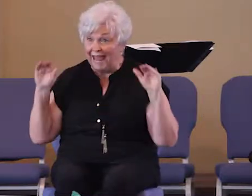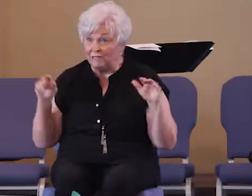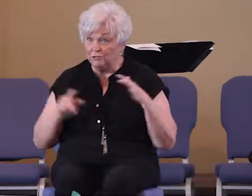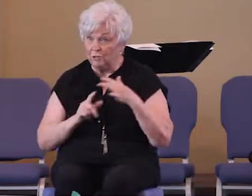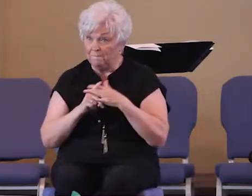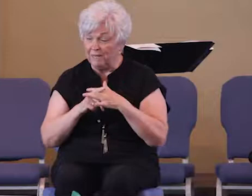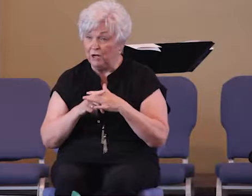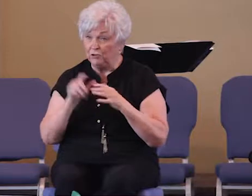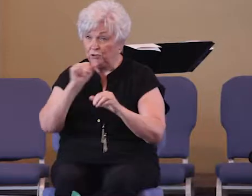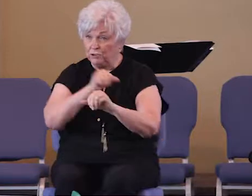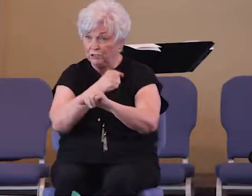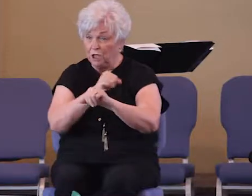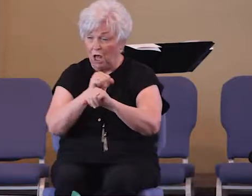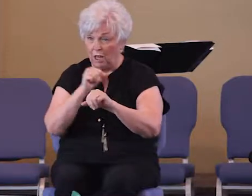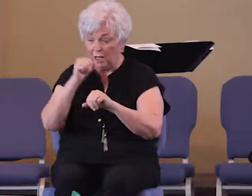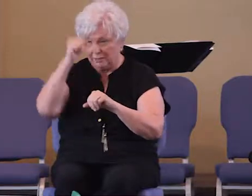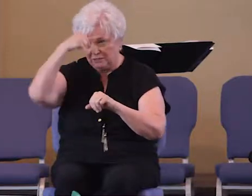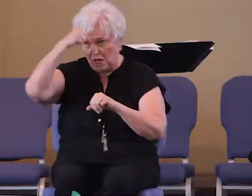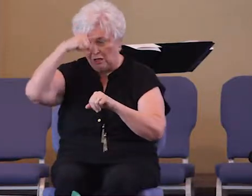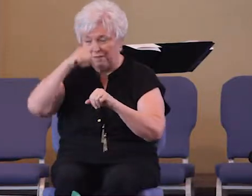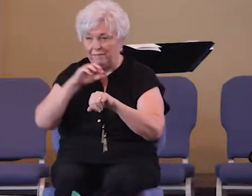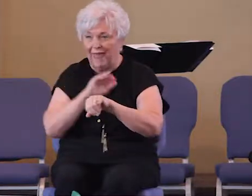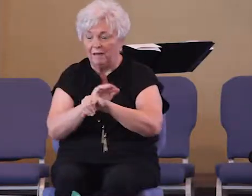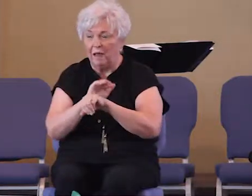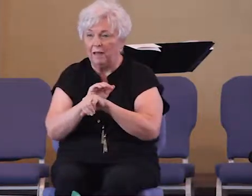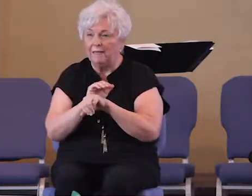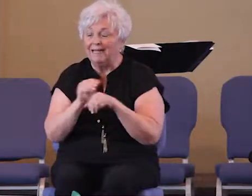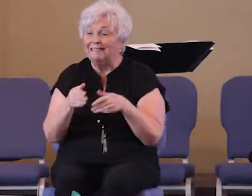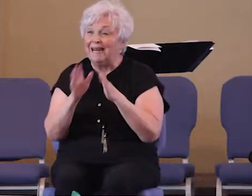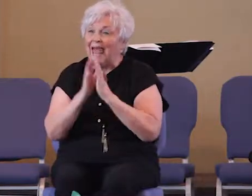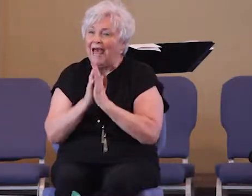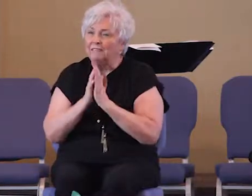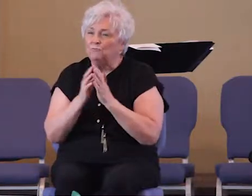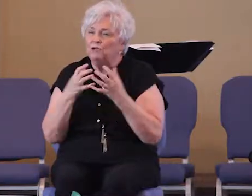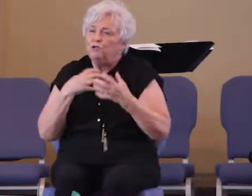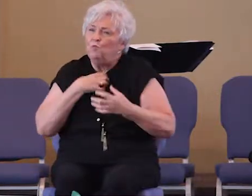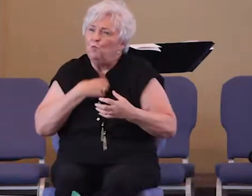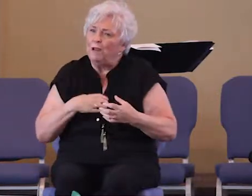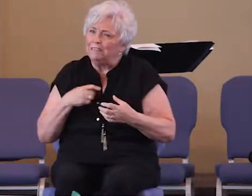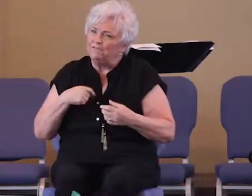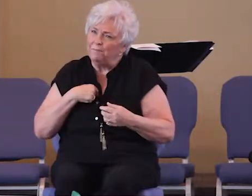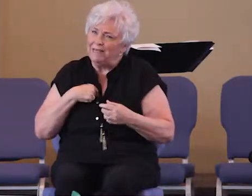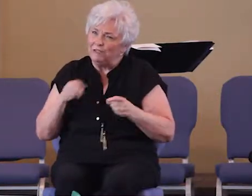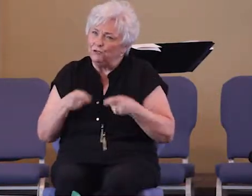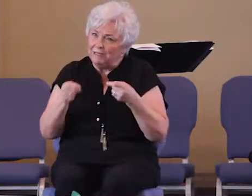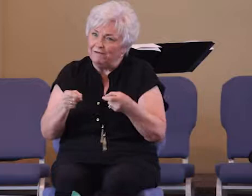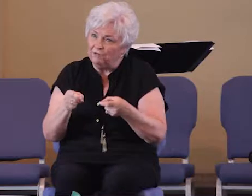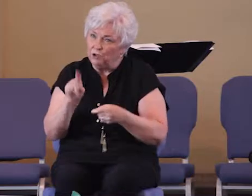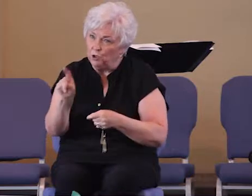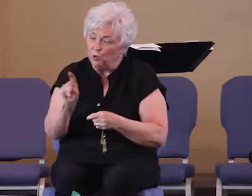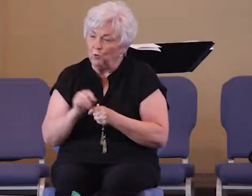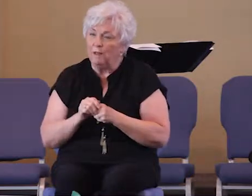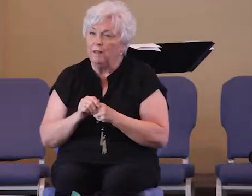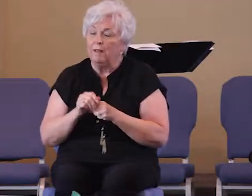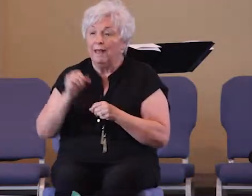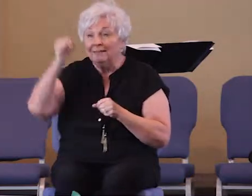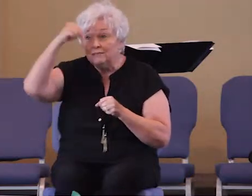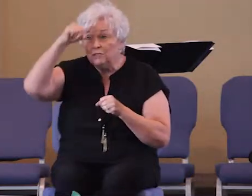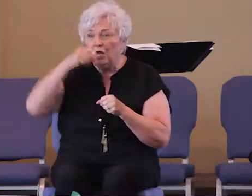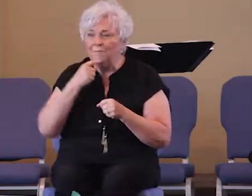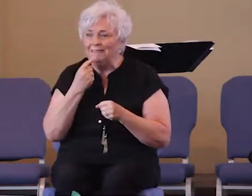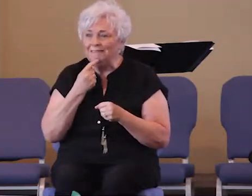said, ask what you wish me to give to you. Then Solomon said, you have